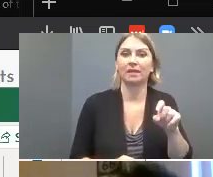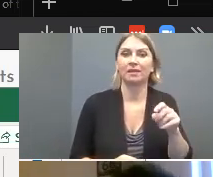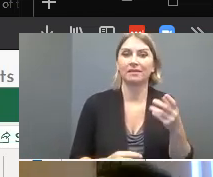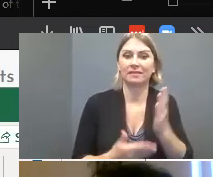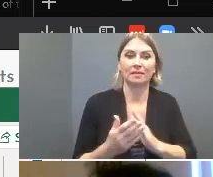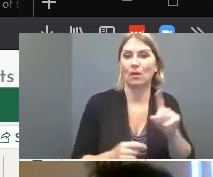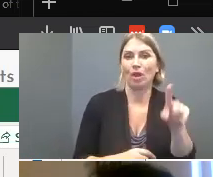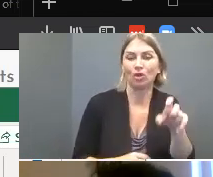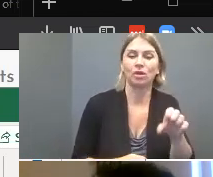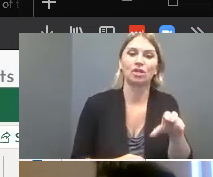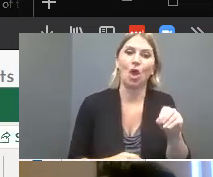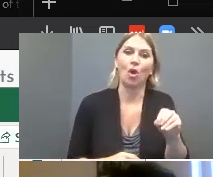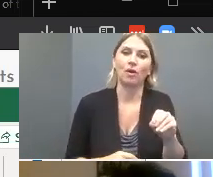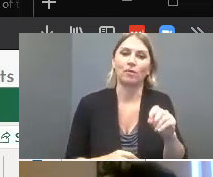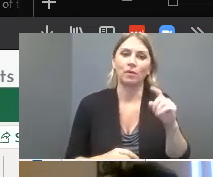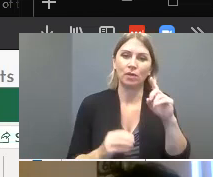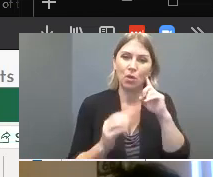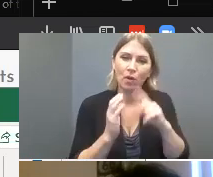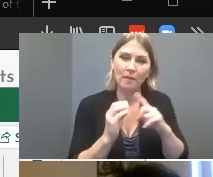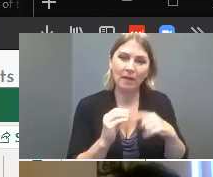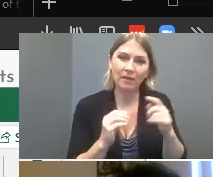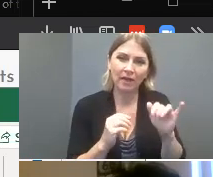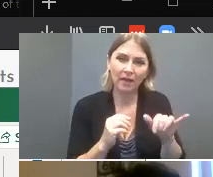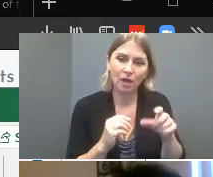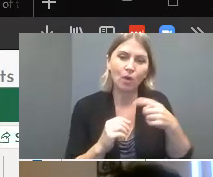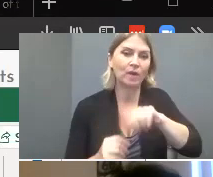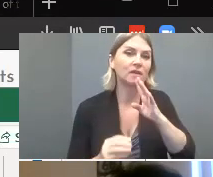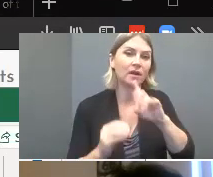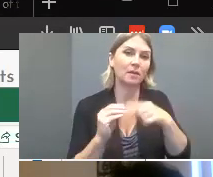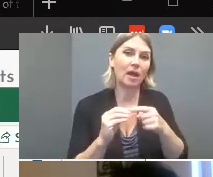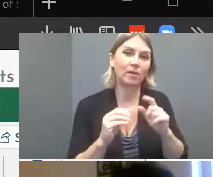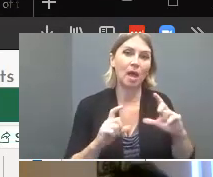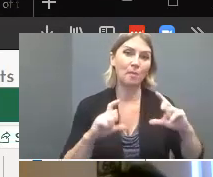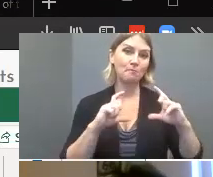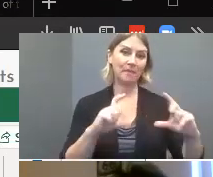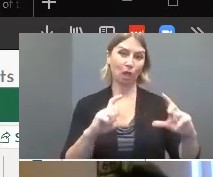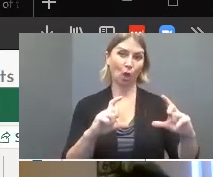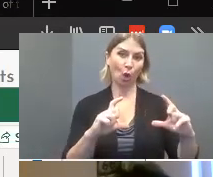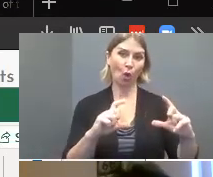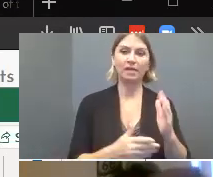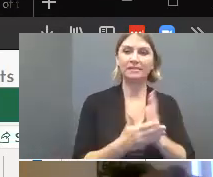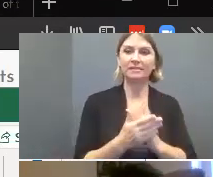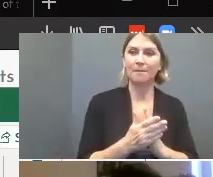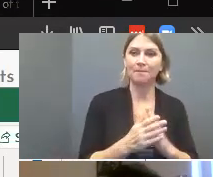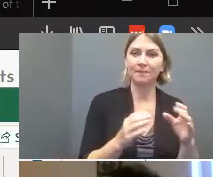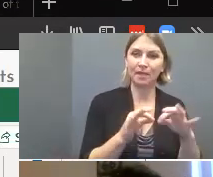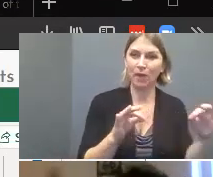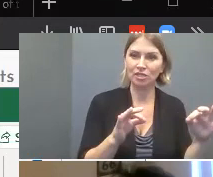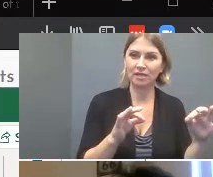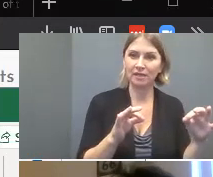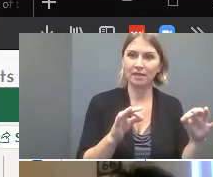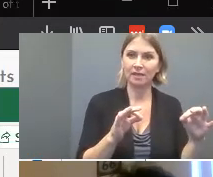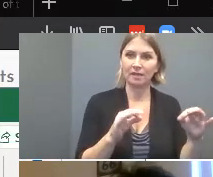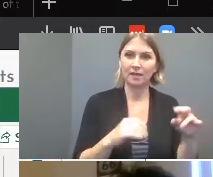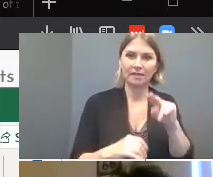not bothered about those small numbers. When we talk about big O of some equation, we are only bothered about after some